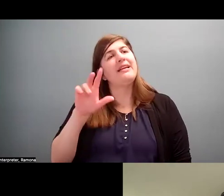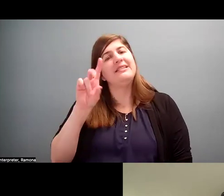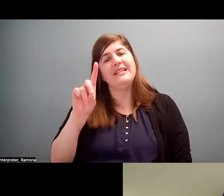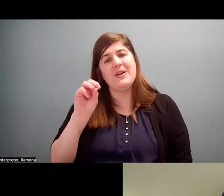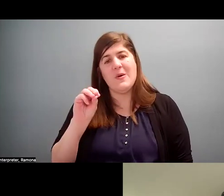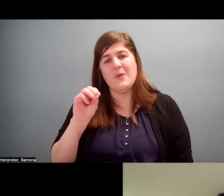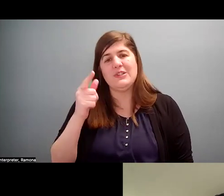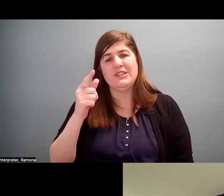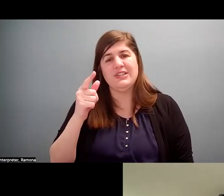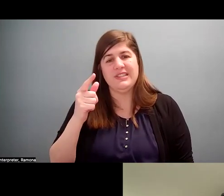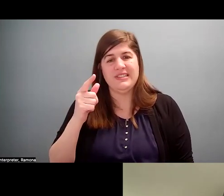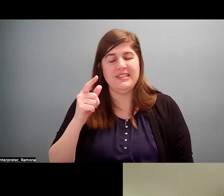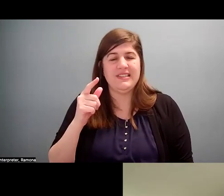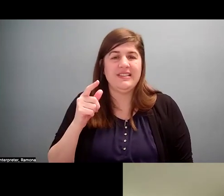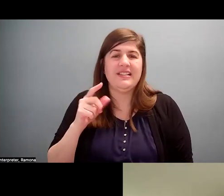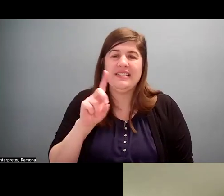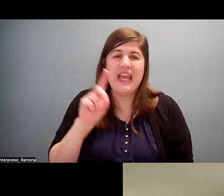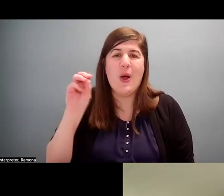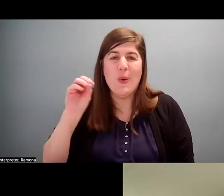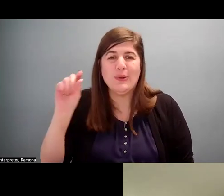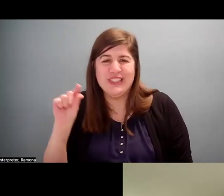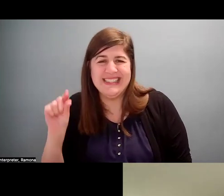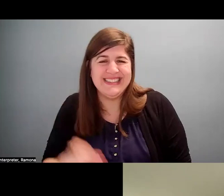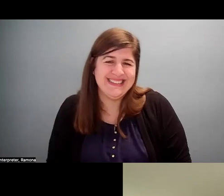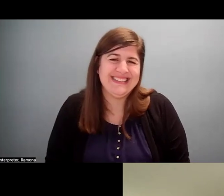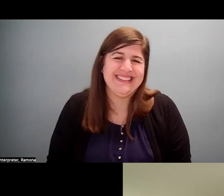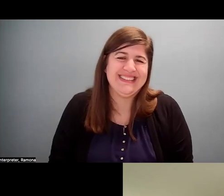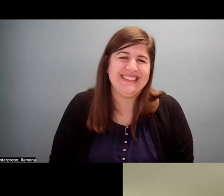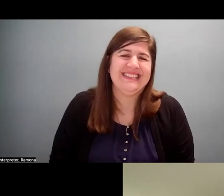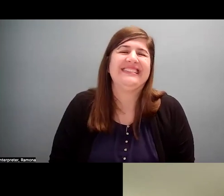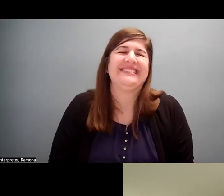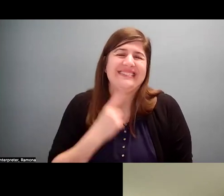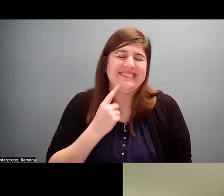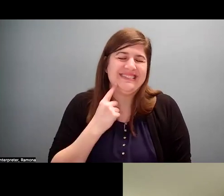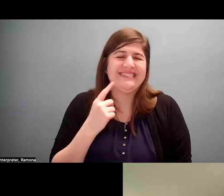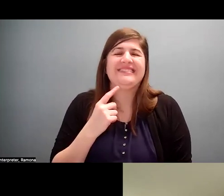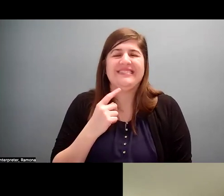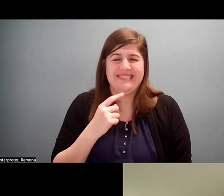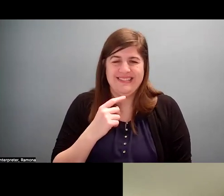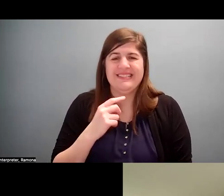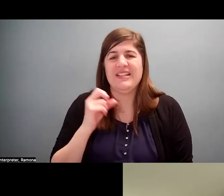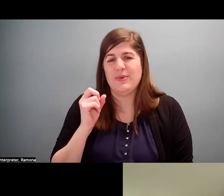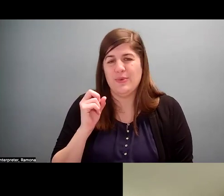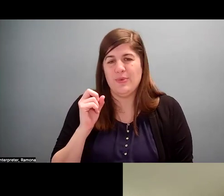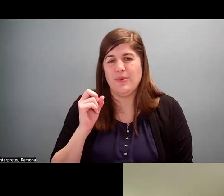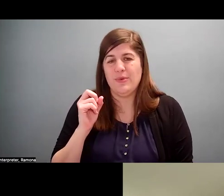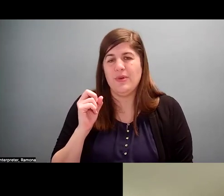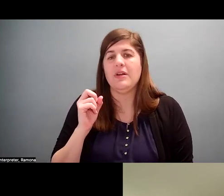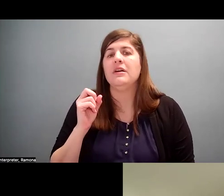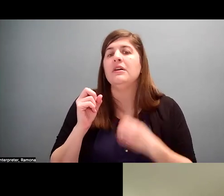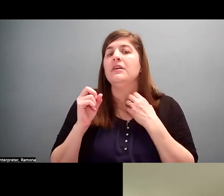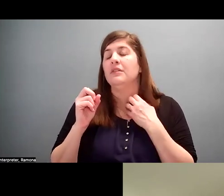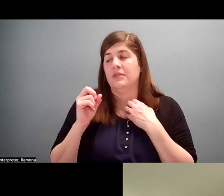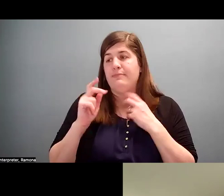DOG. Uh, yeah, that's his Nice. name. Sounds good. A couple people asked about the